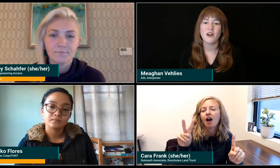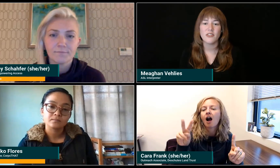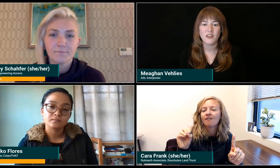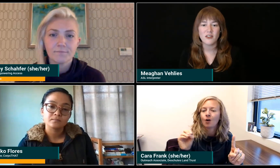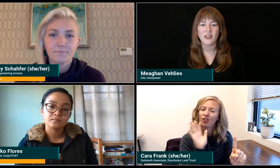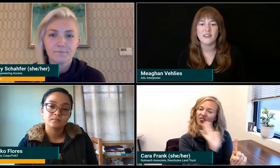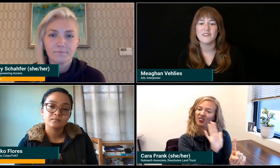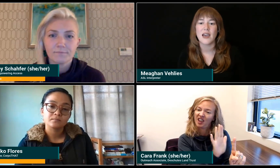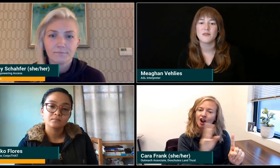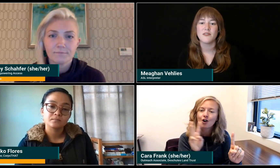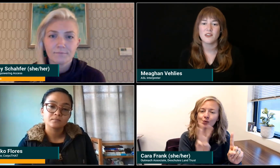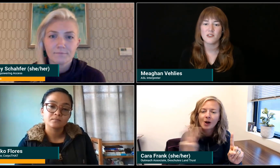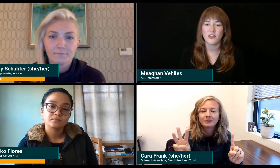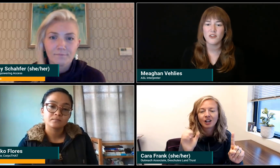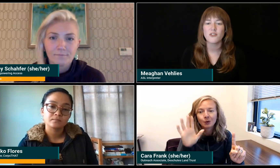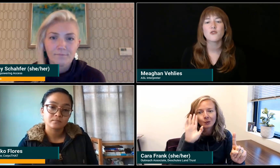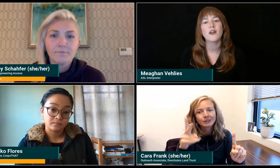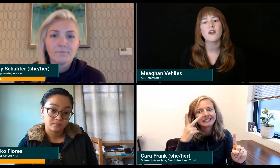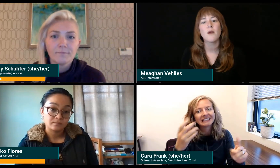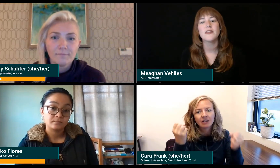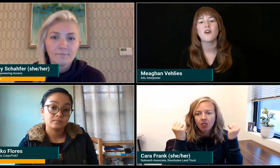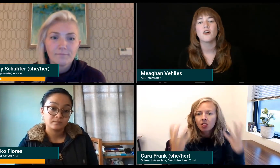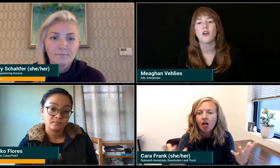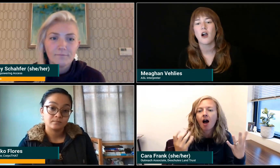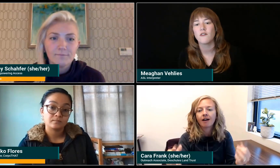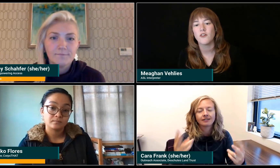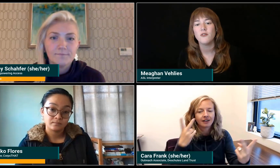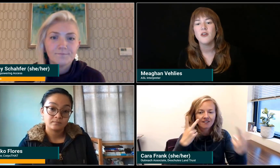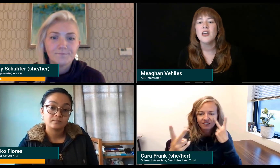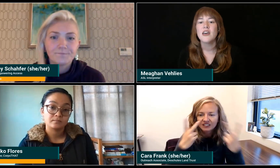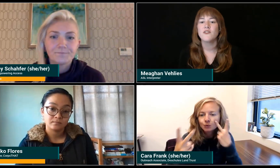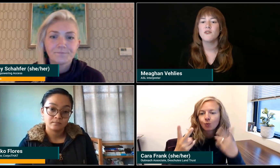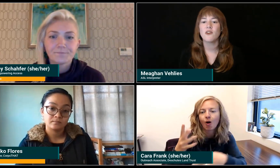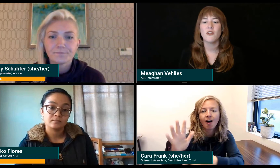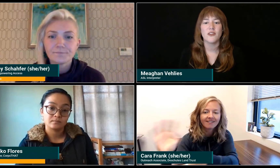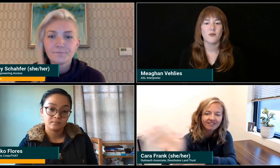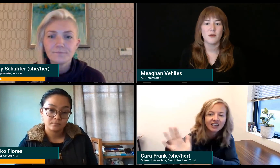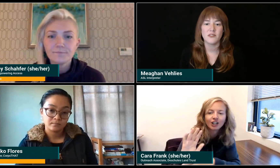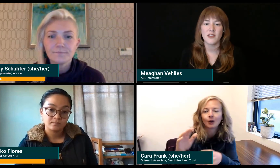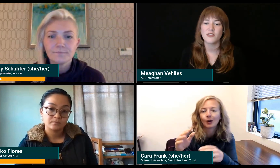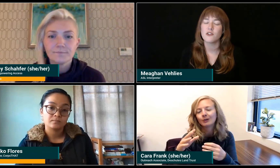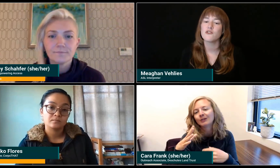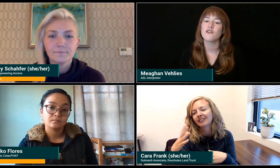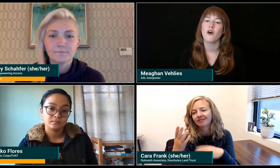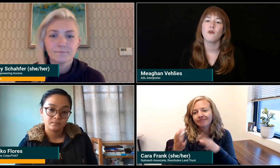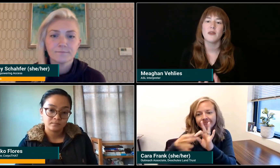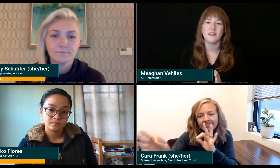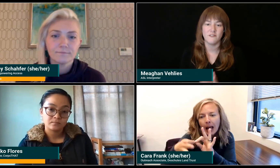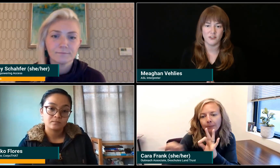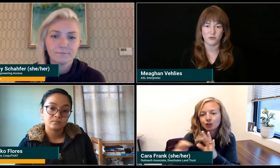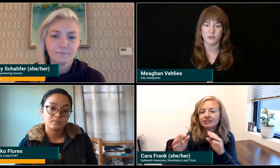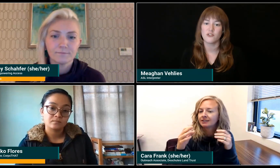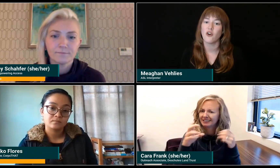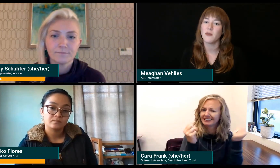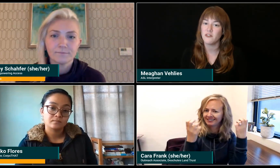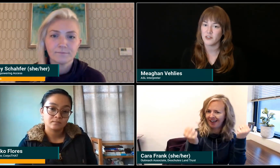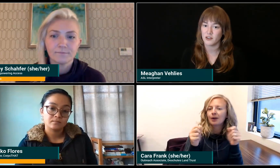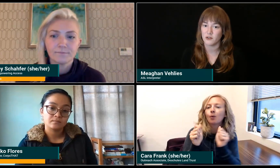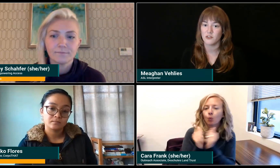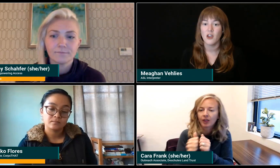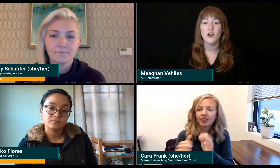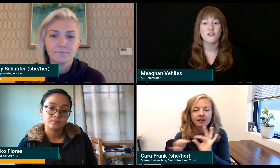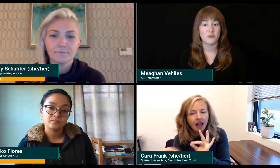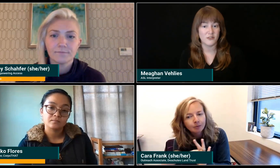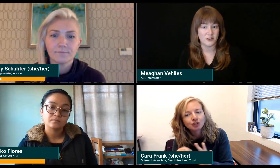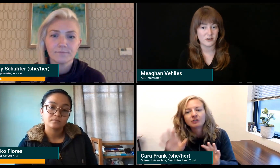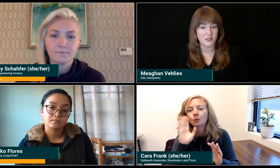resources on there and adaptive things on there. There's one company called Combo. If you look on their website, there's so many visuals, so many